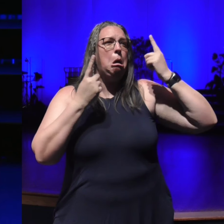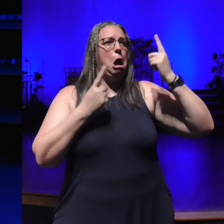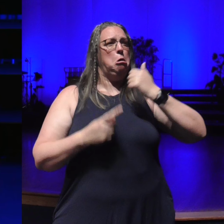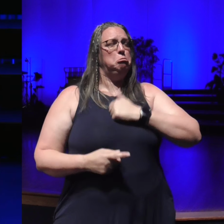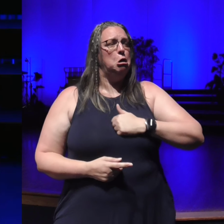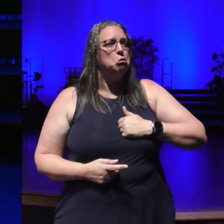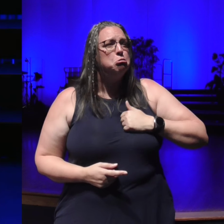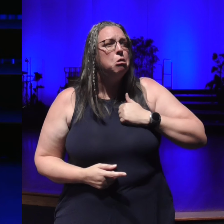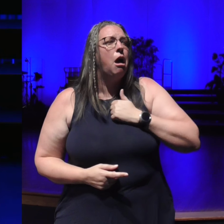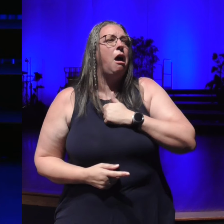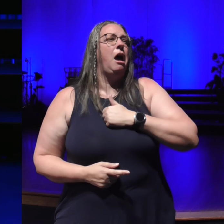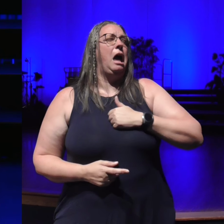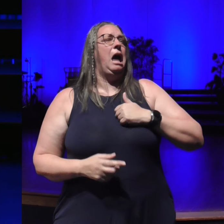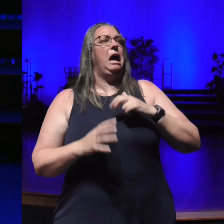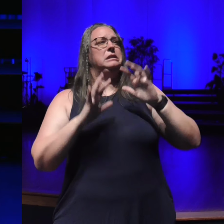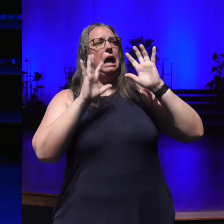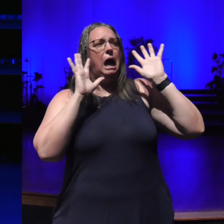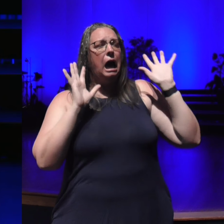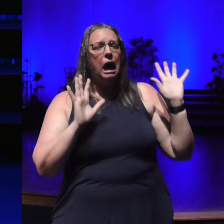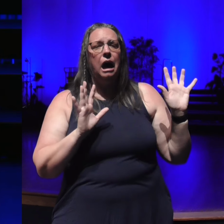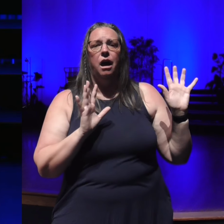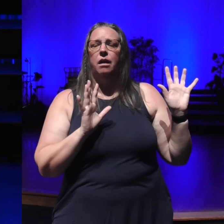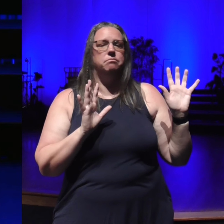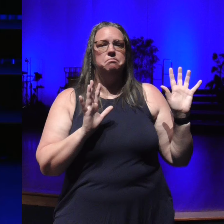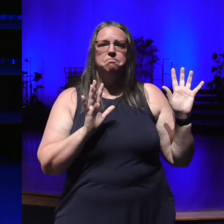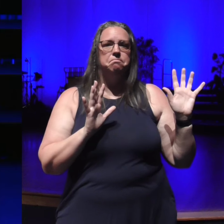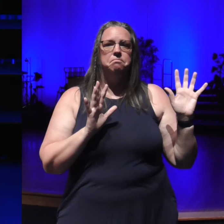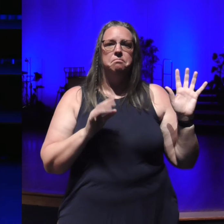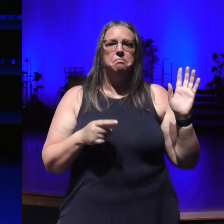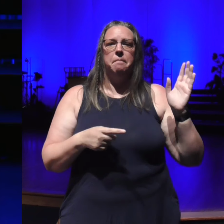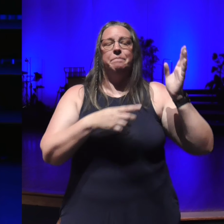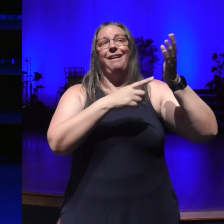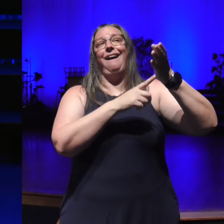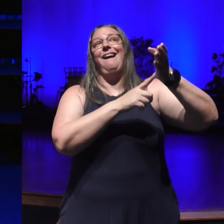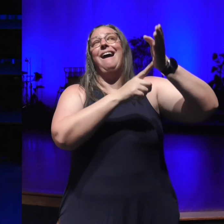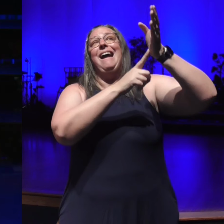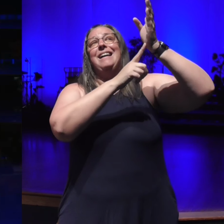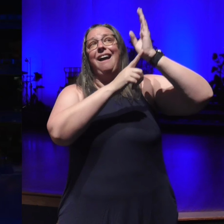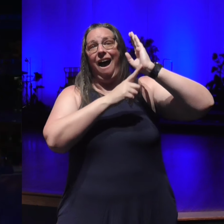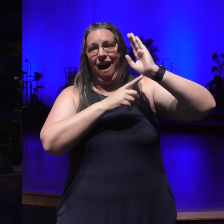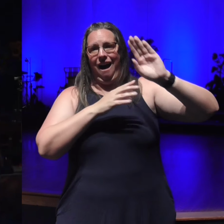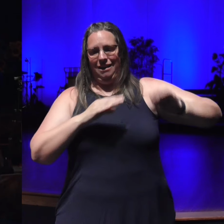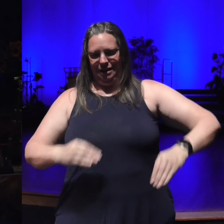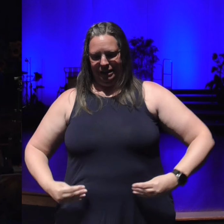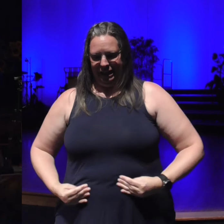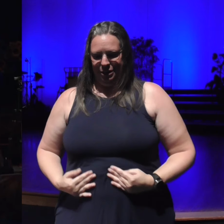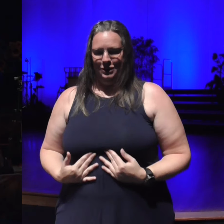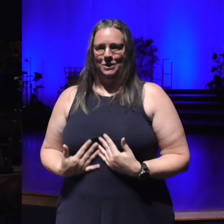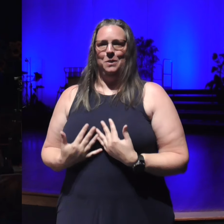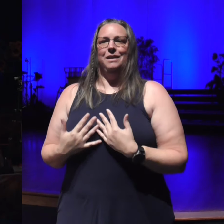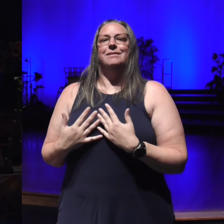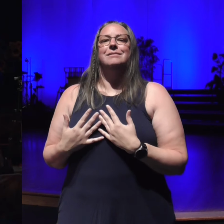dismisses and doesn't allow the true story of God's good for you to take place in your life.